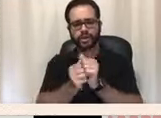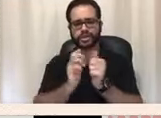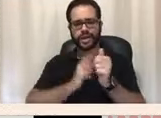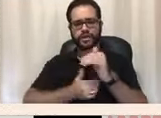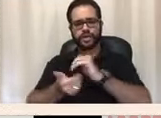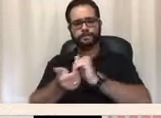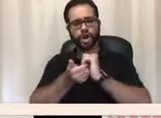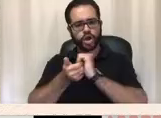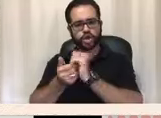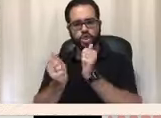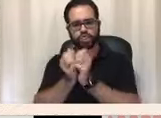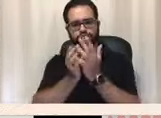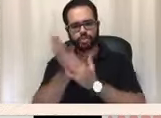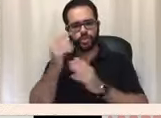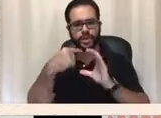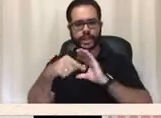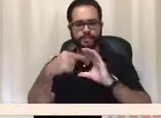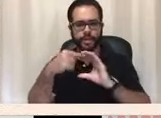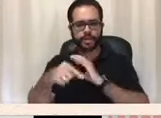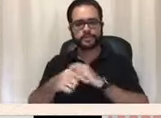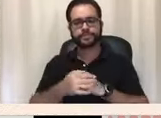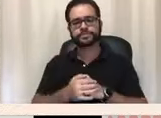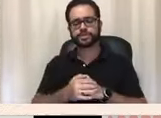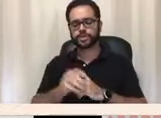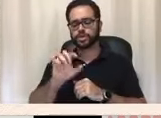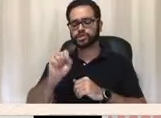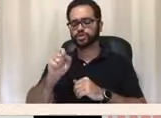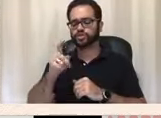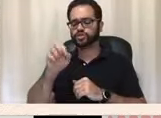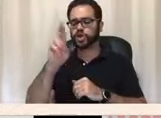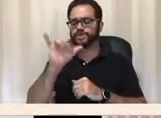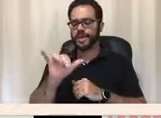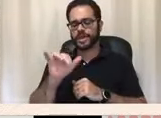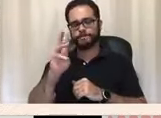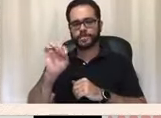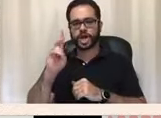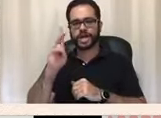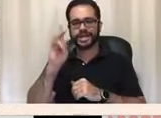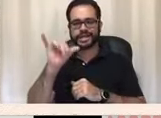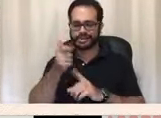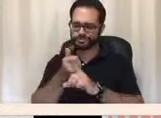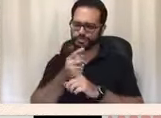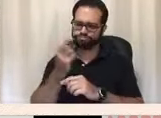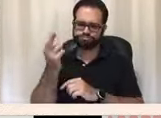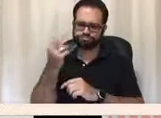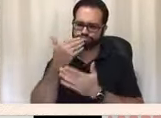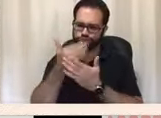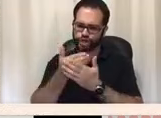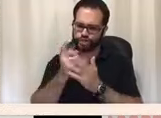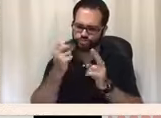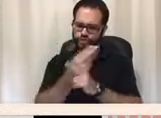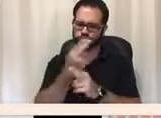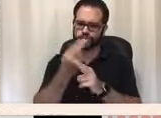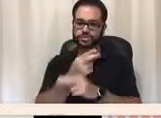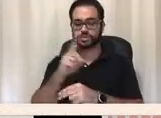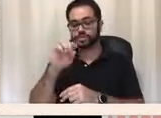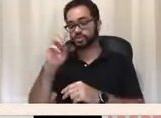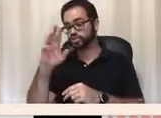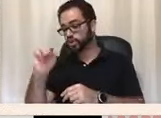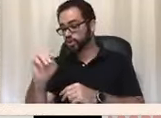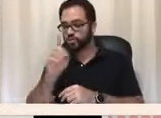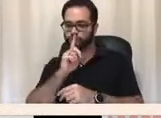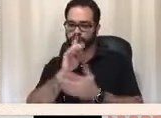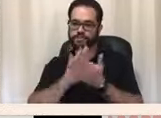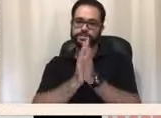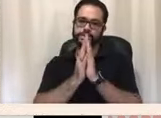emails. SurveyMonkey is your friend. If you're not familiar with it, Google it. We use it all the time. Zoom has become our best friend